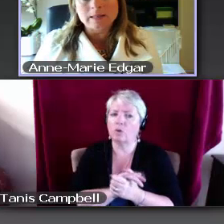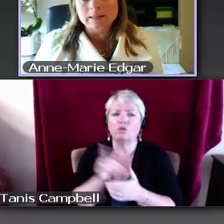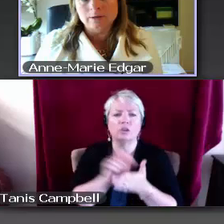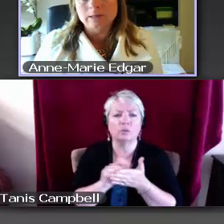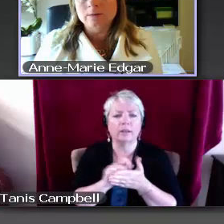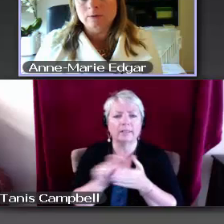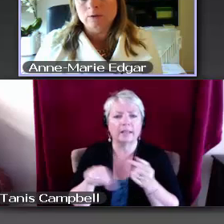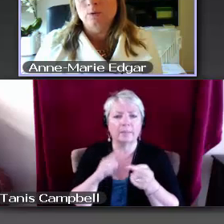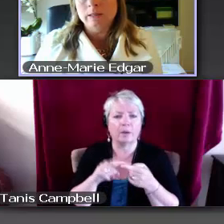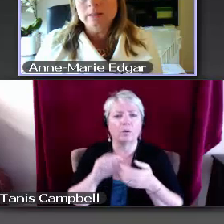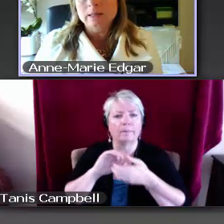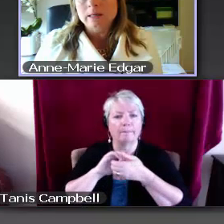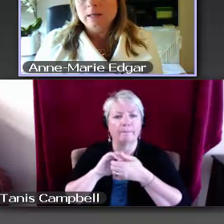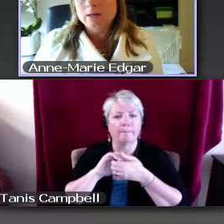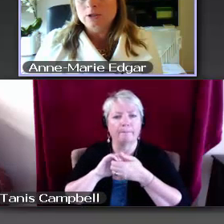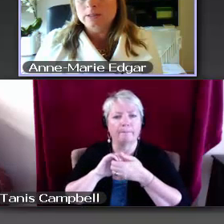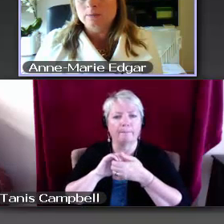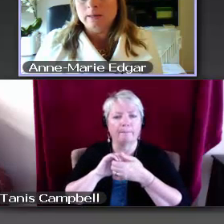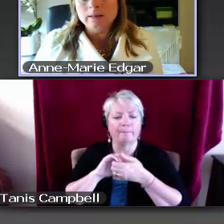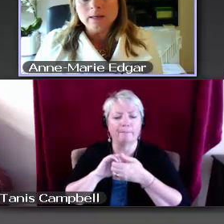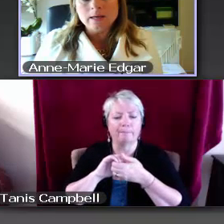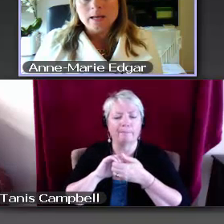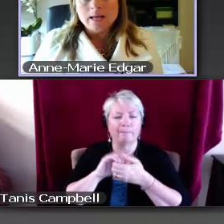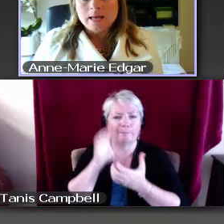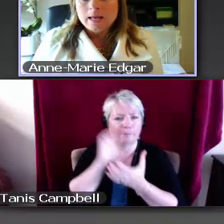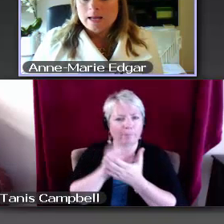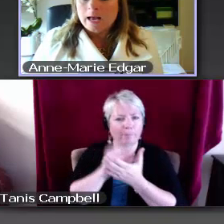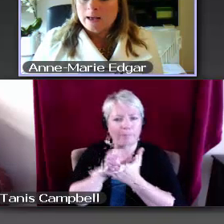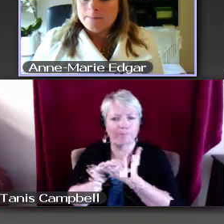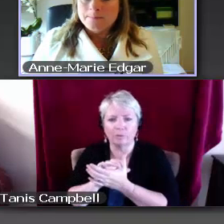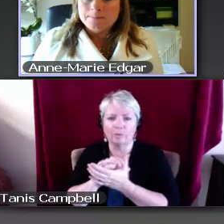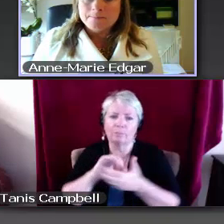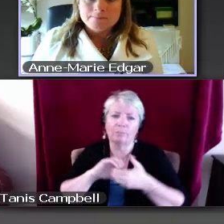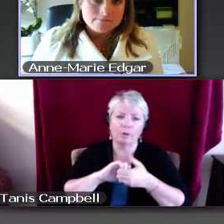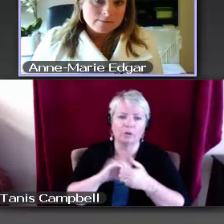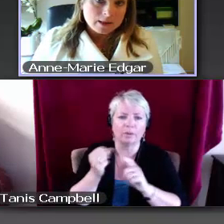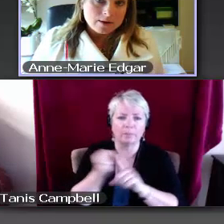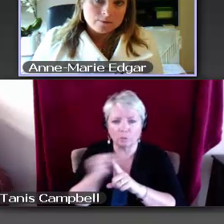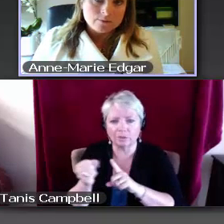really great series of stories that she's written.